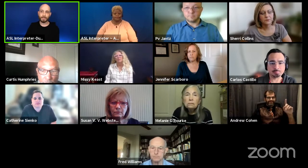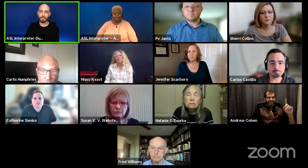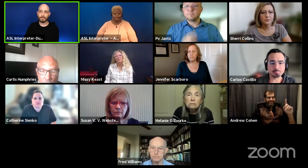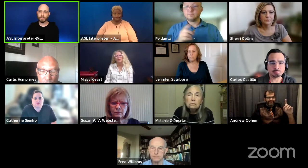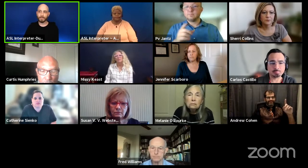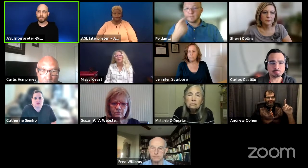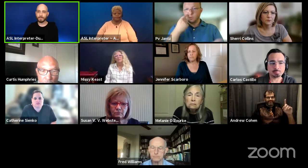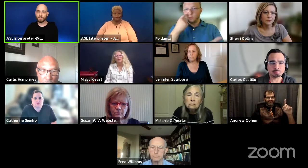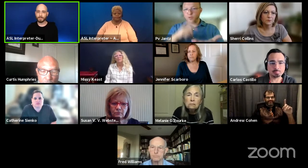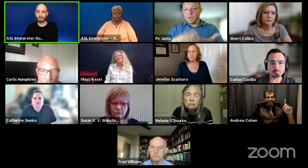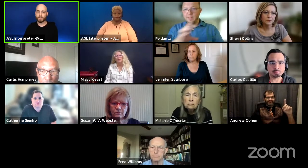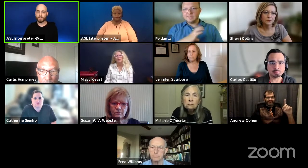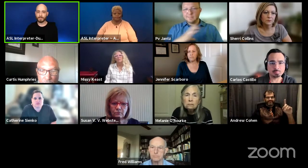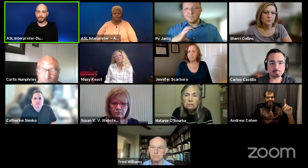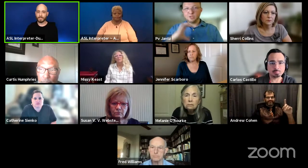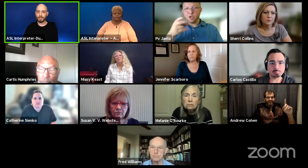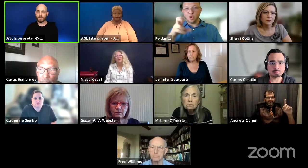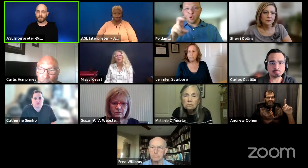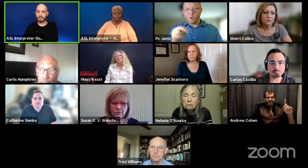decided.